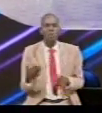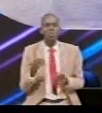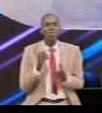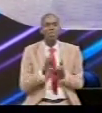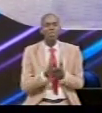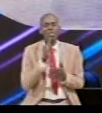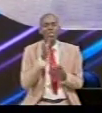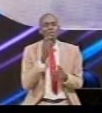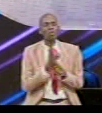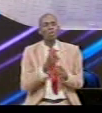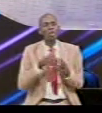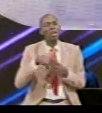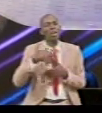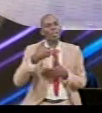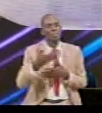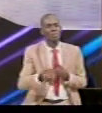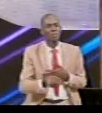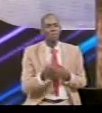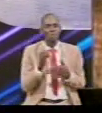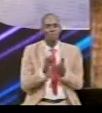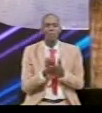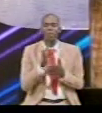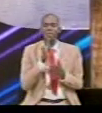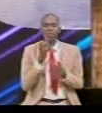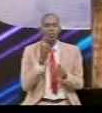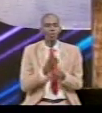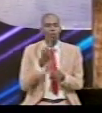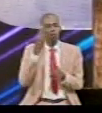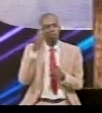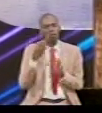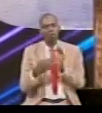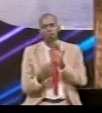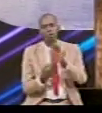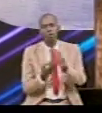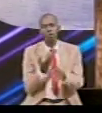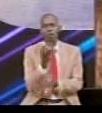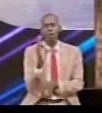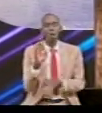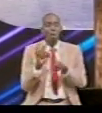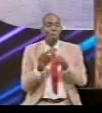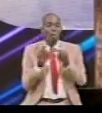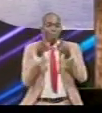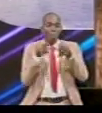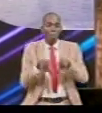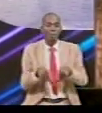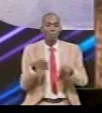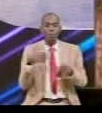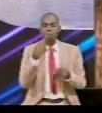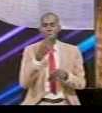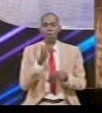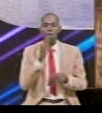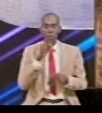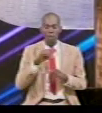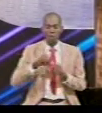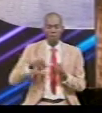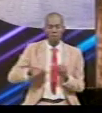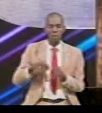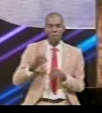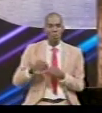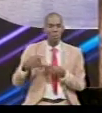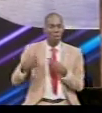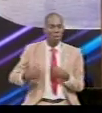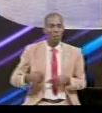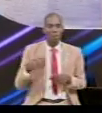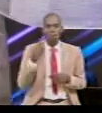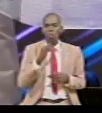They're doing it for exhibition. But the person who is circumcised in the heart, who is sanctified in